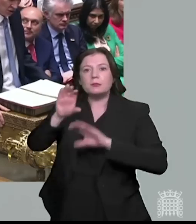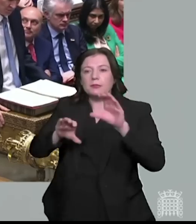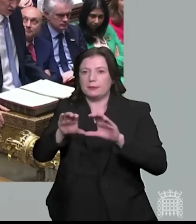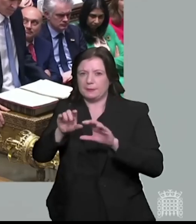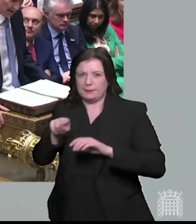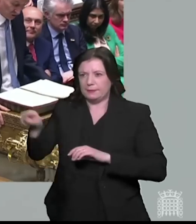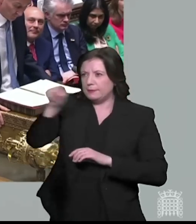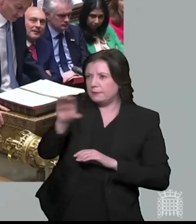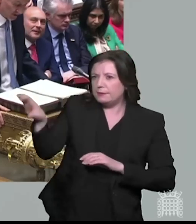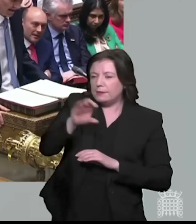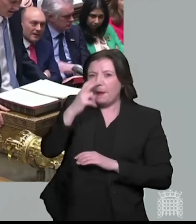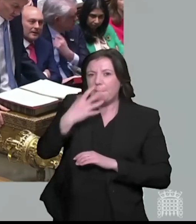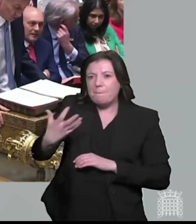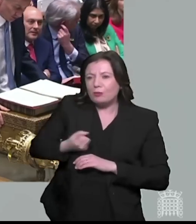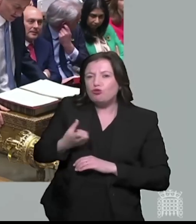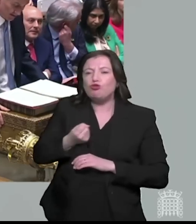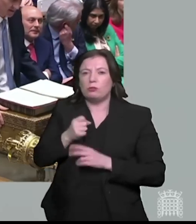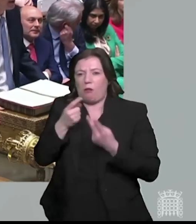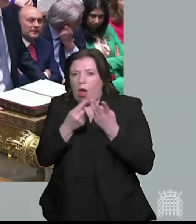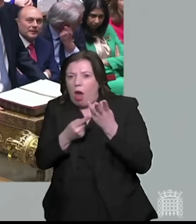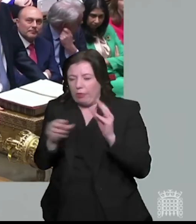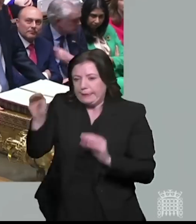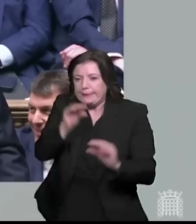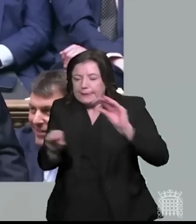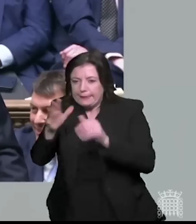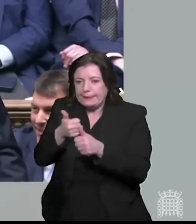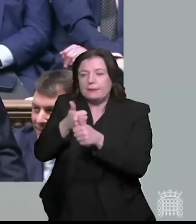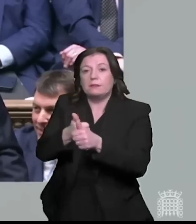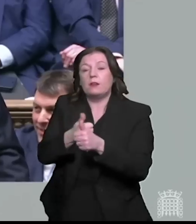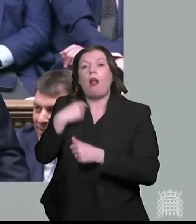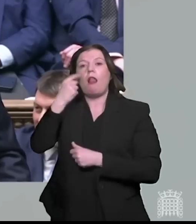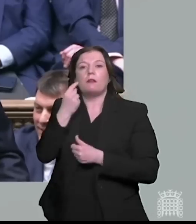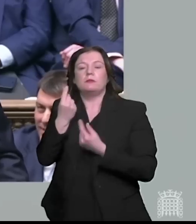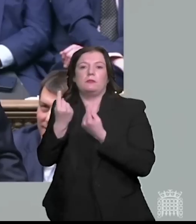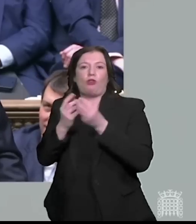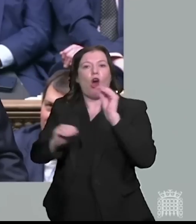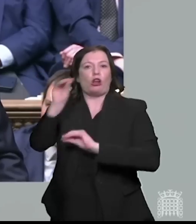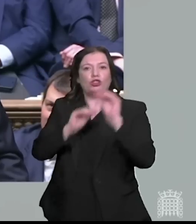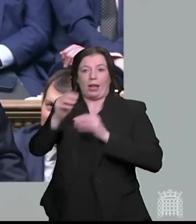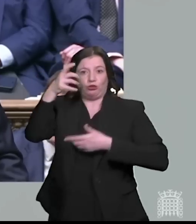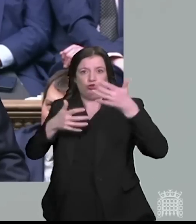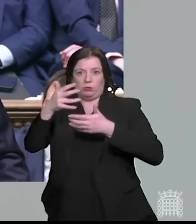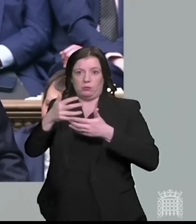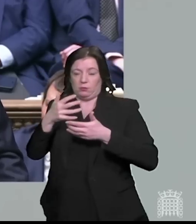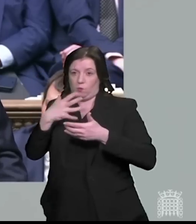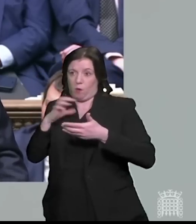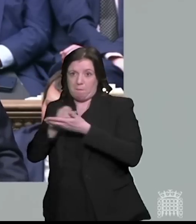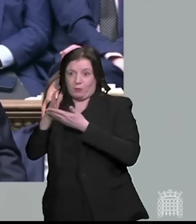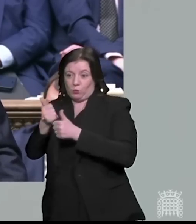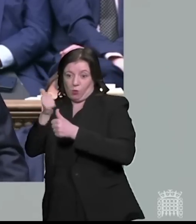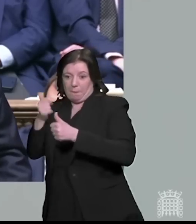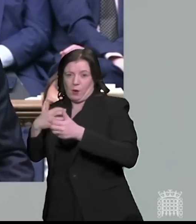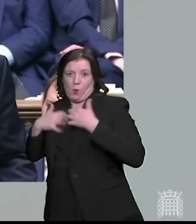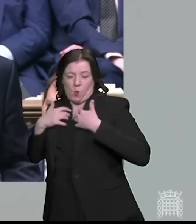defined contribution pension funds and other sources, make the London Stock Exchange a more attractive place to list,